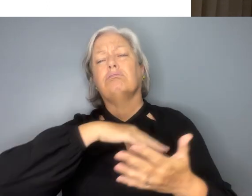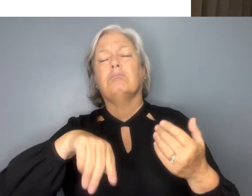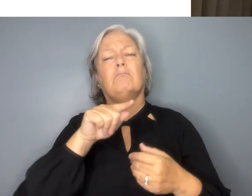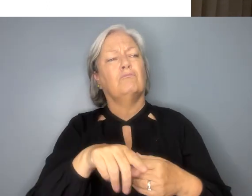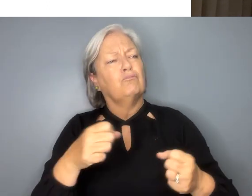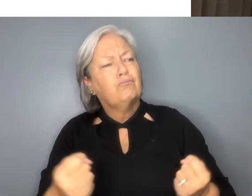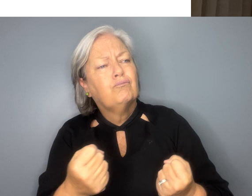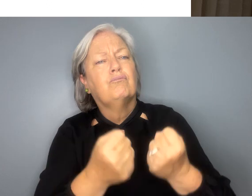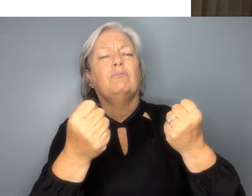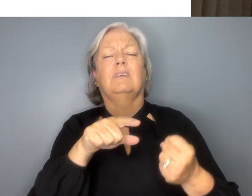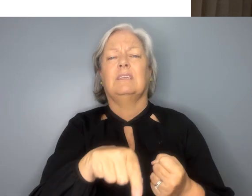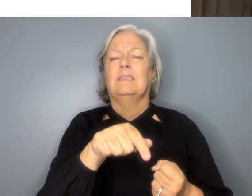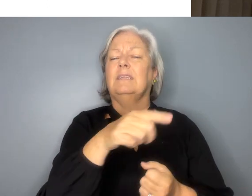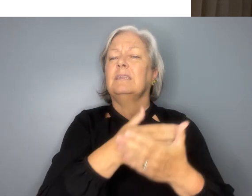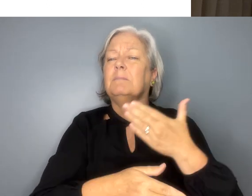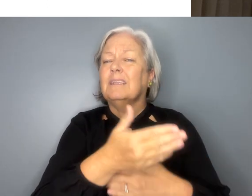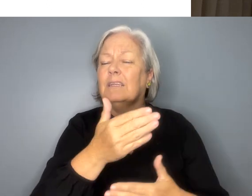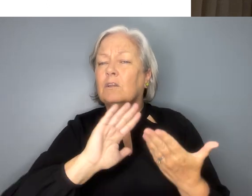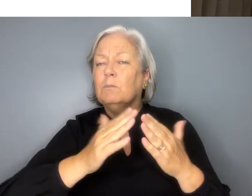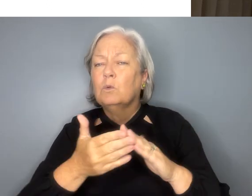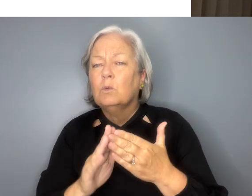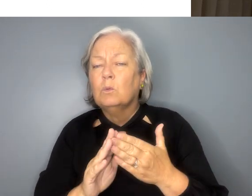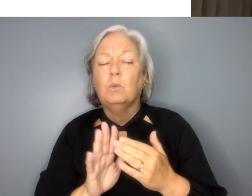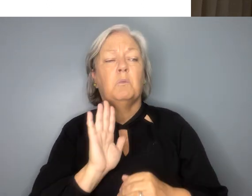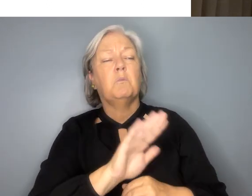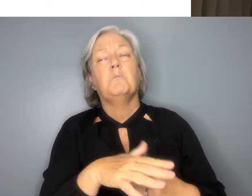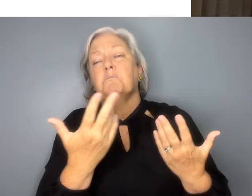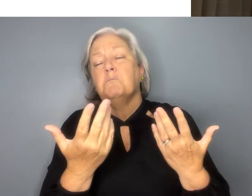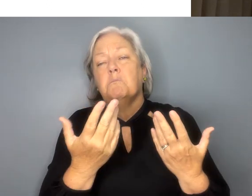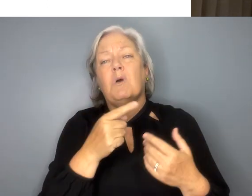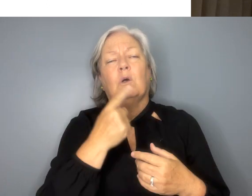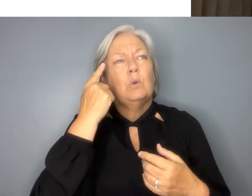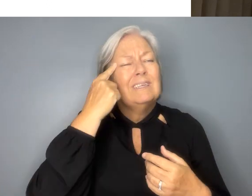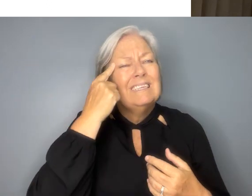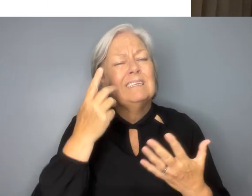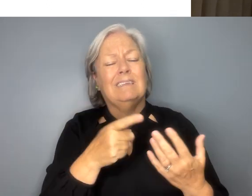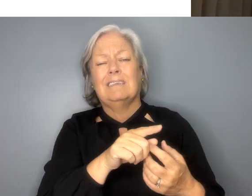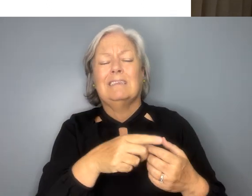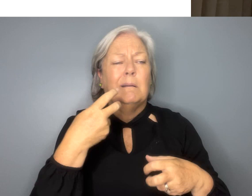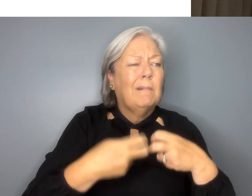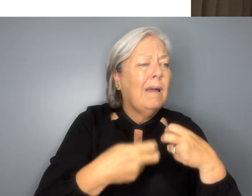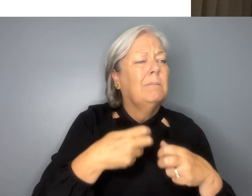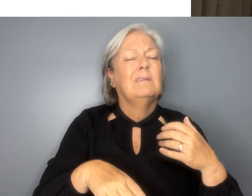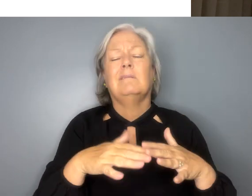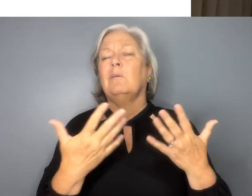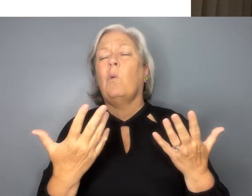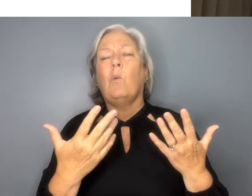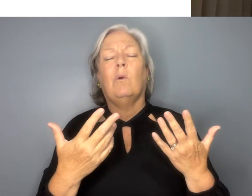the disability community, so that their issues and concerns are recognised and